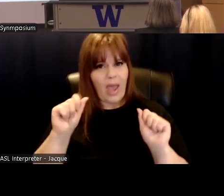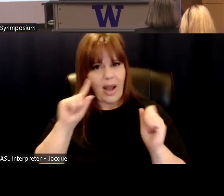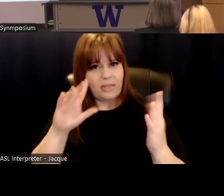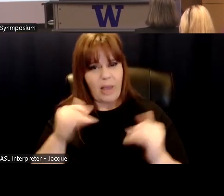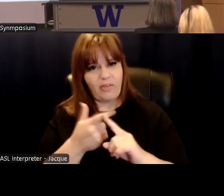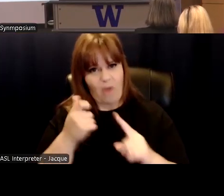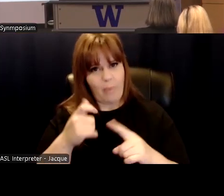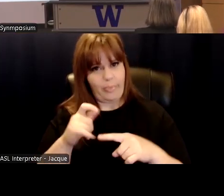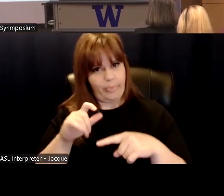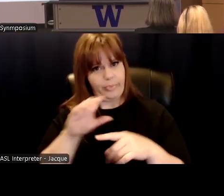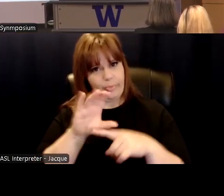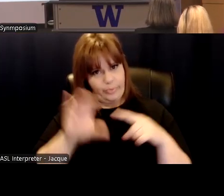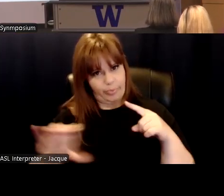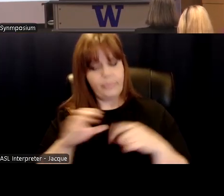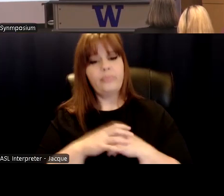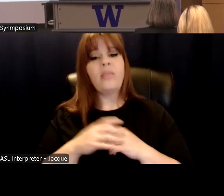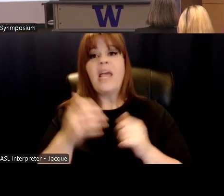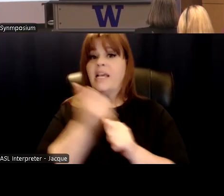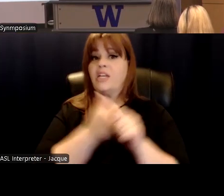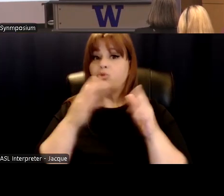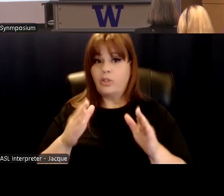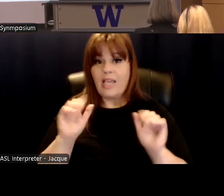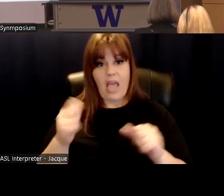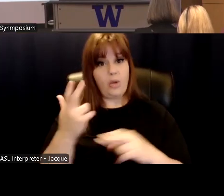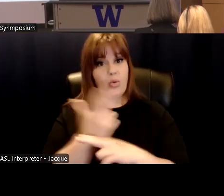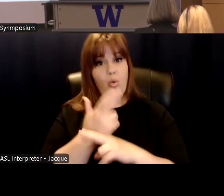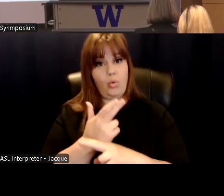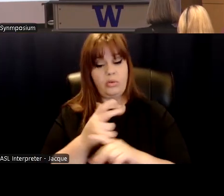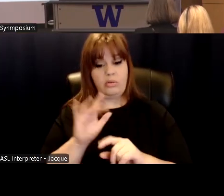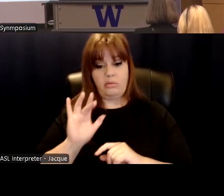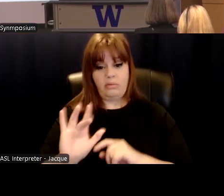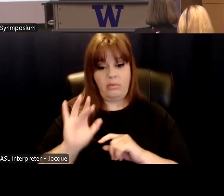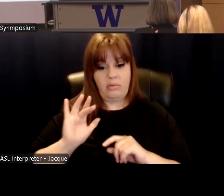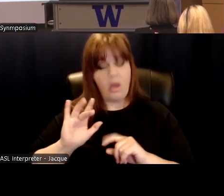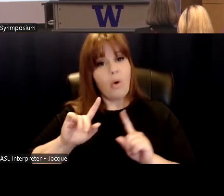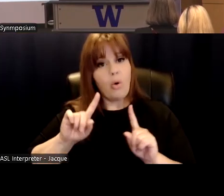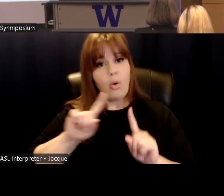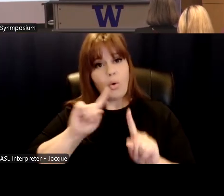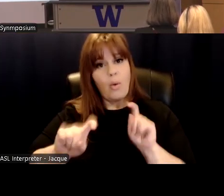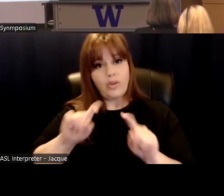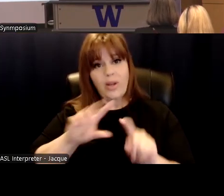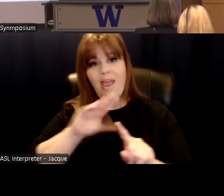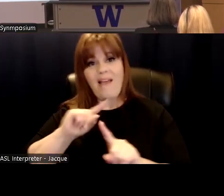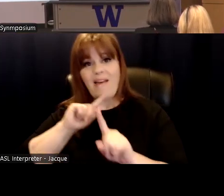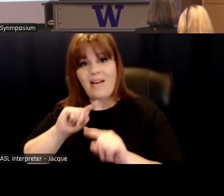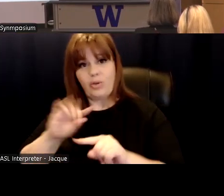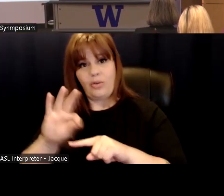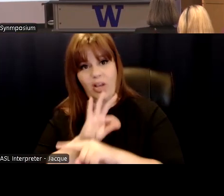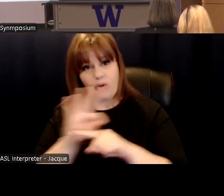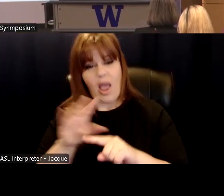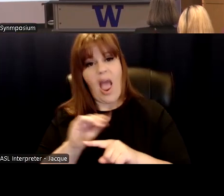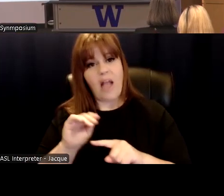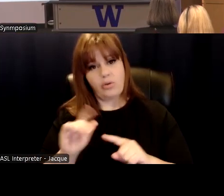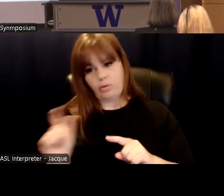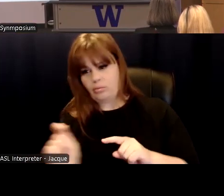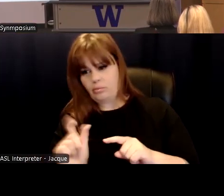Each attendee will have the opportunity to utilize the question and answer function and adjust your volume